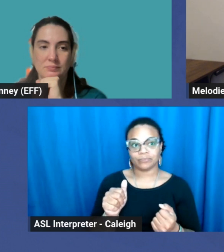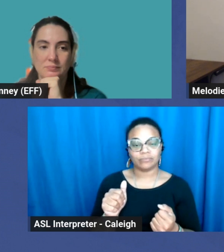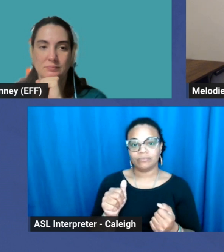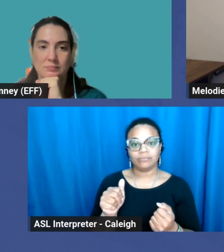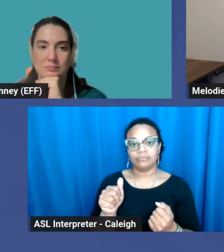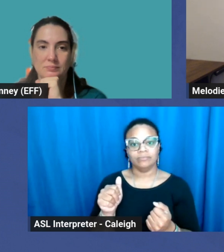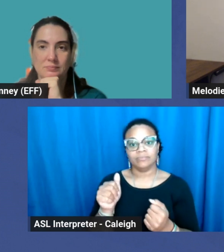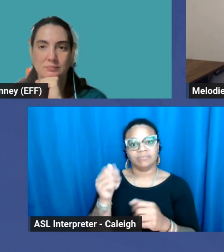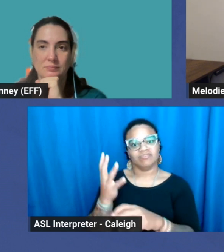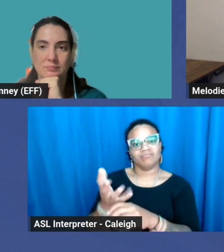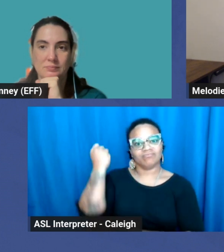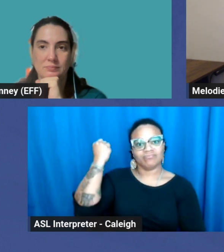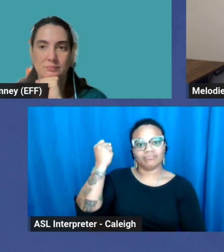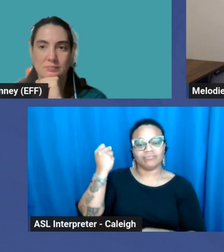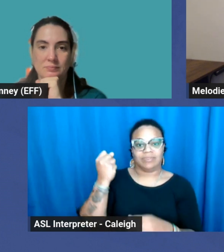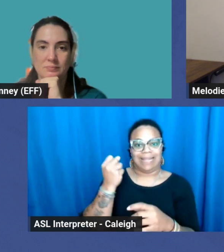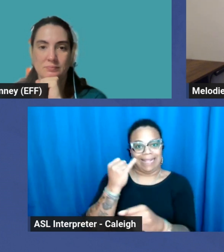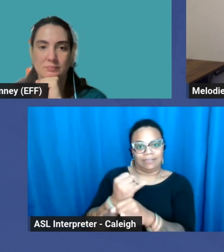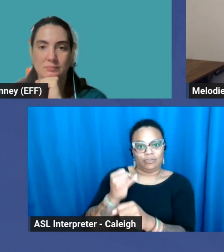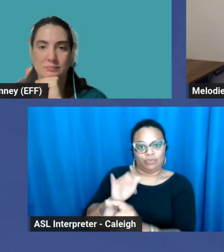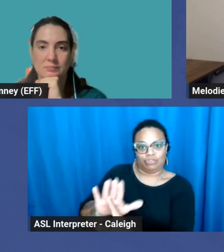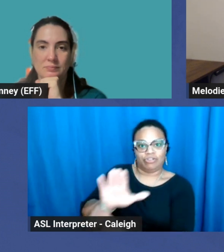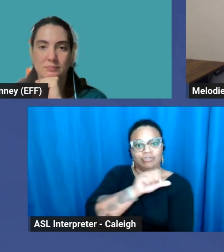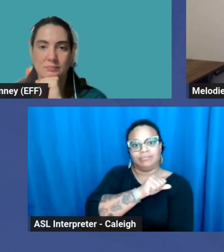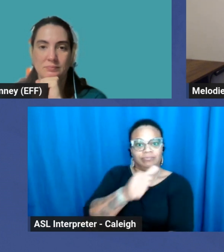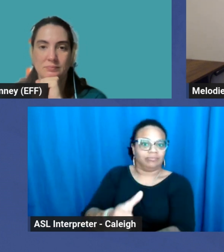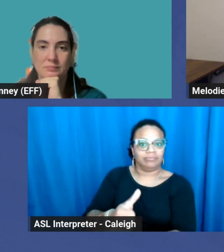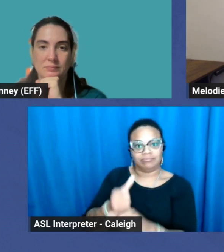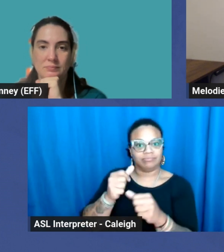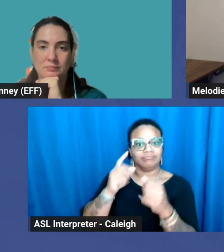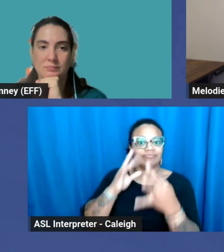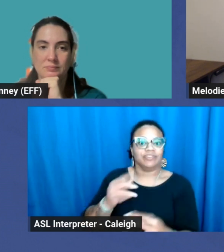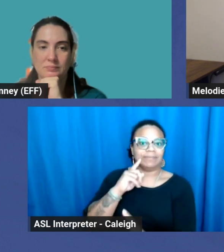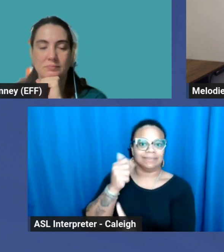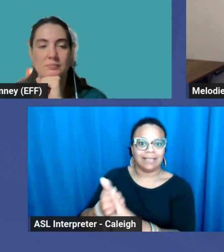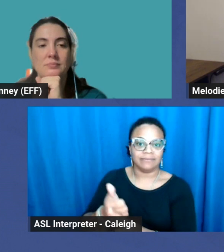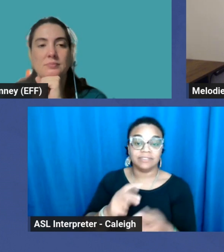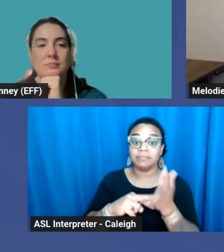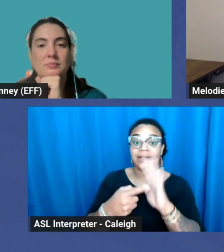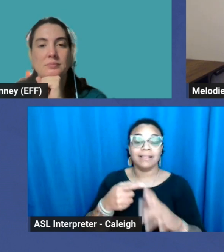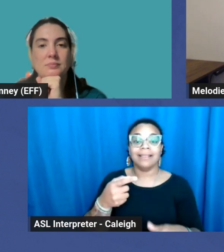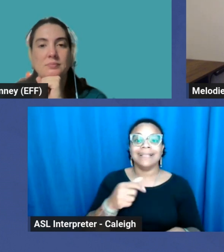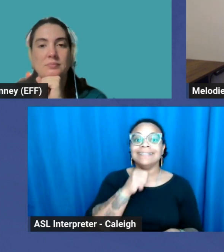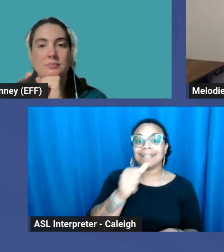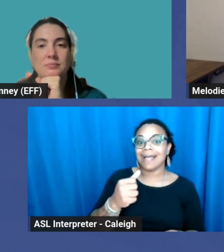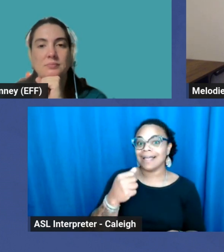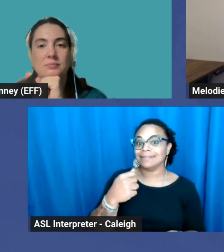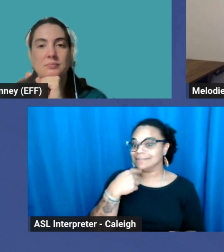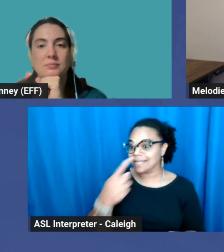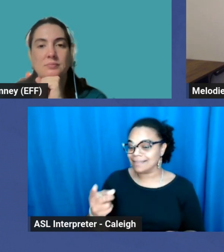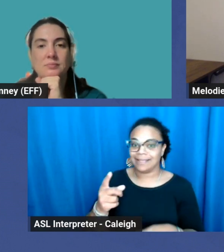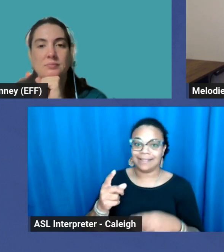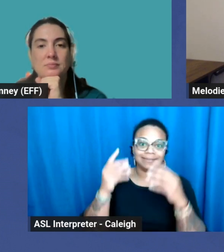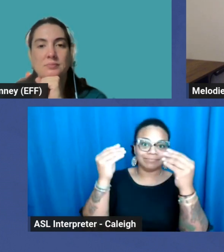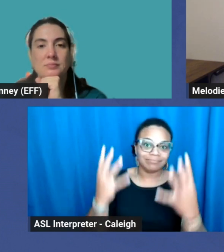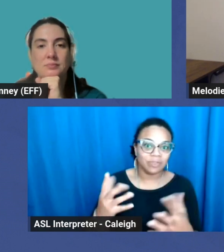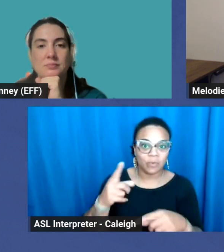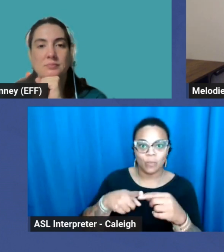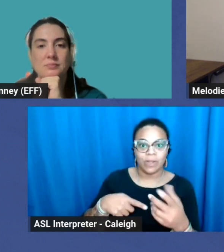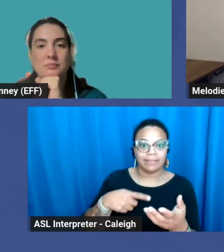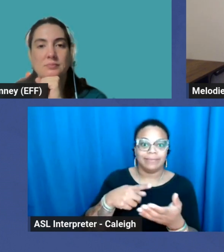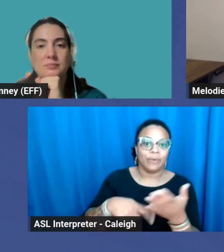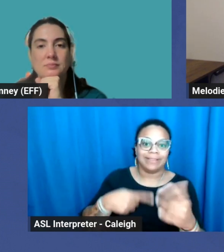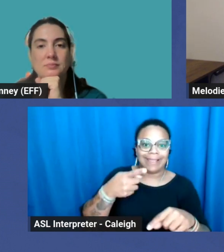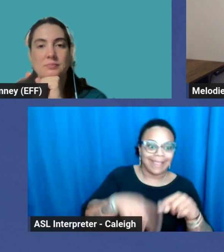institutional autonomy. So instead of directly telling teachers and professors what they can and can't say in the classroom,